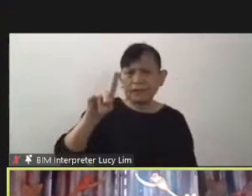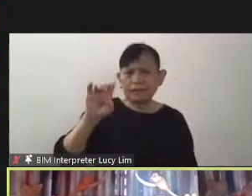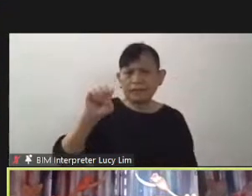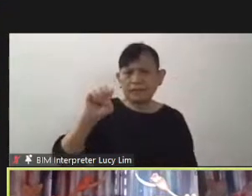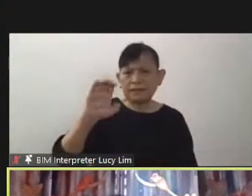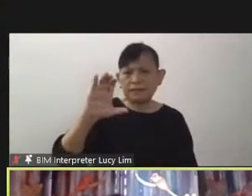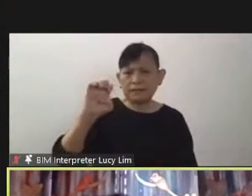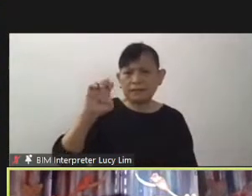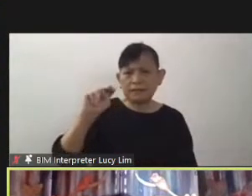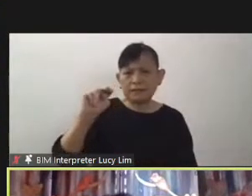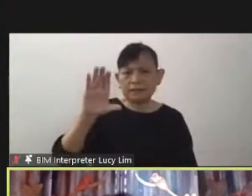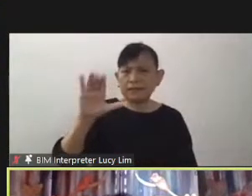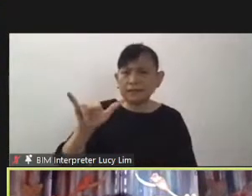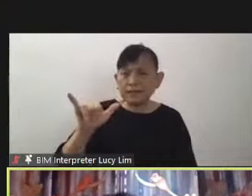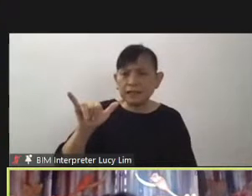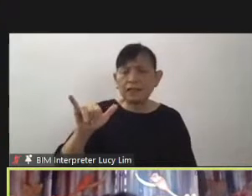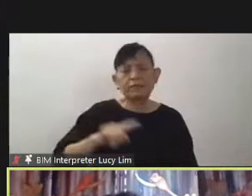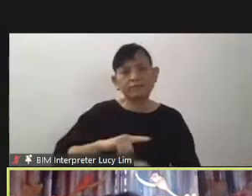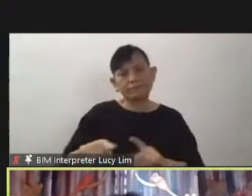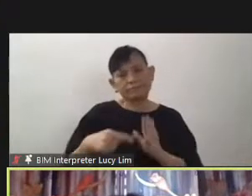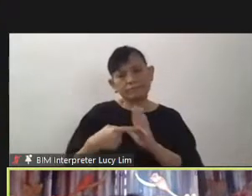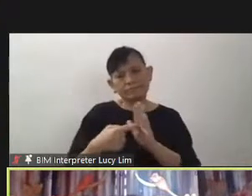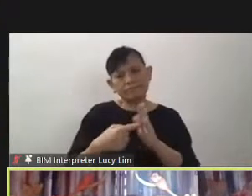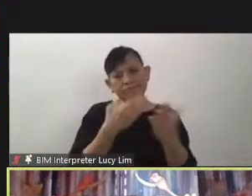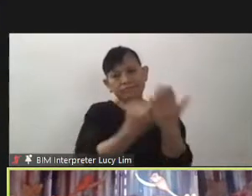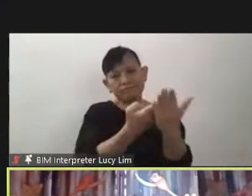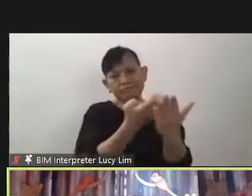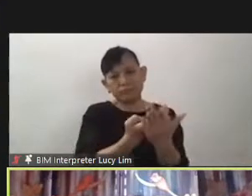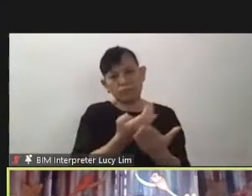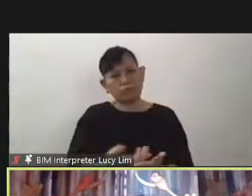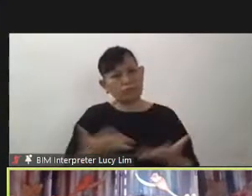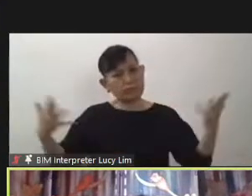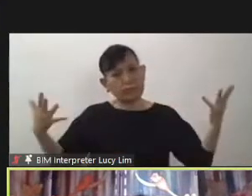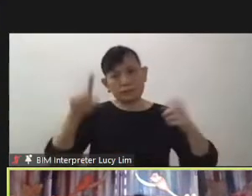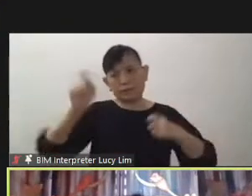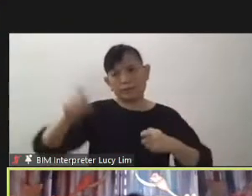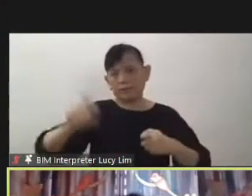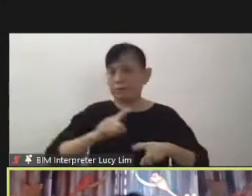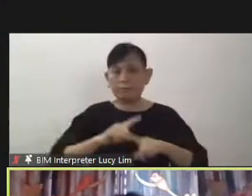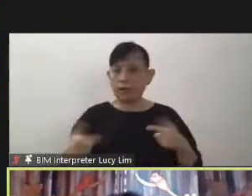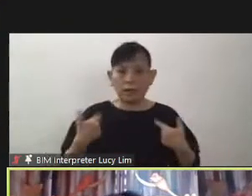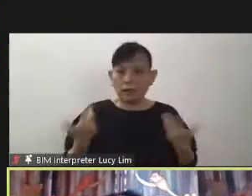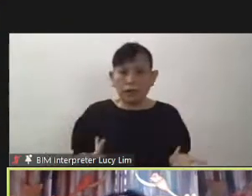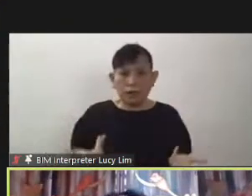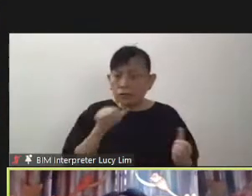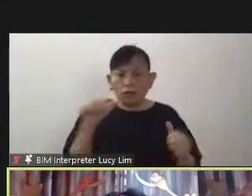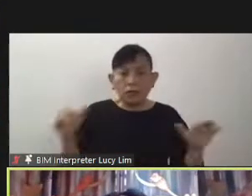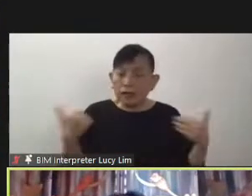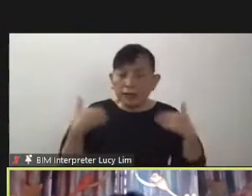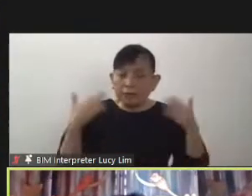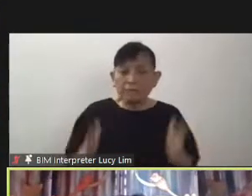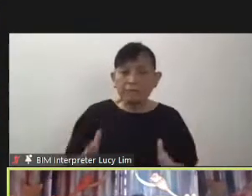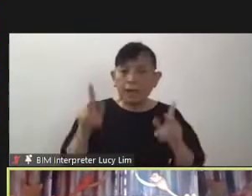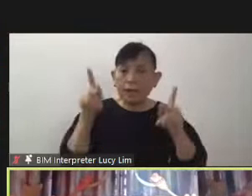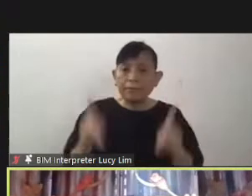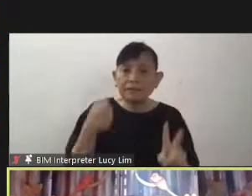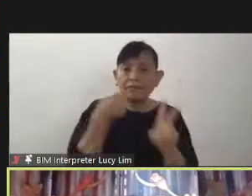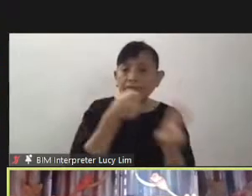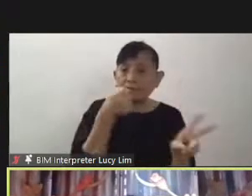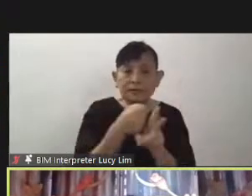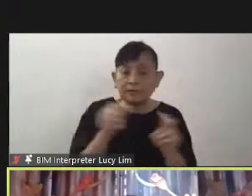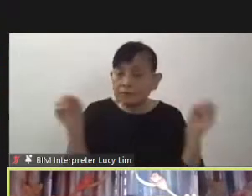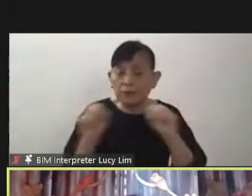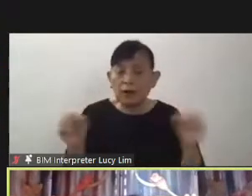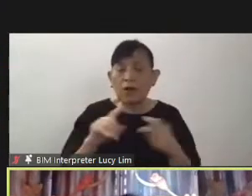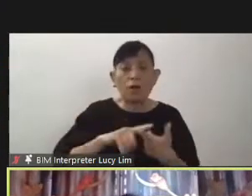of evidence, which usually survivors don't have. And secondly, we also have the tort of sexual harassment. This is when you make a civil